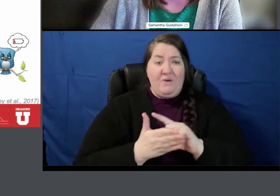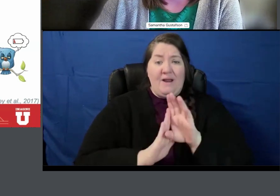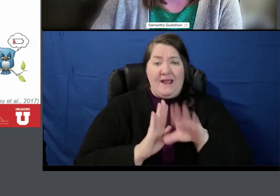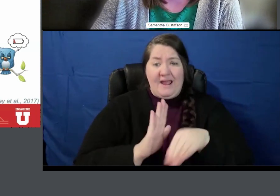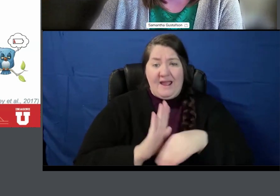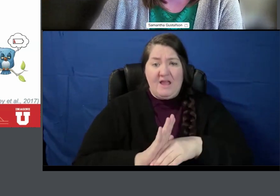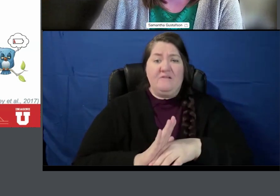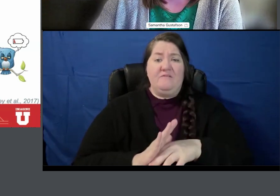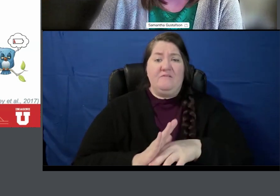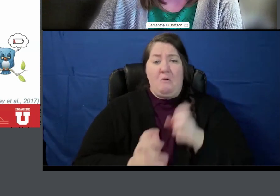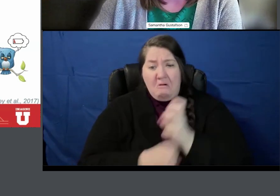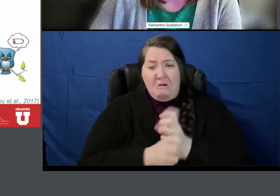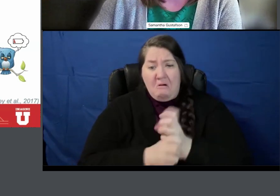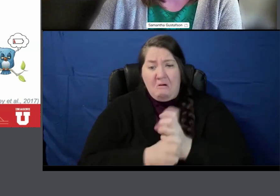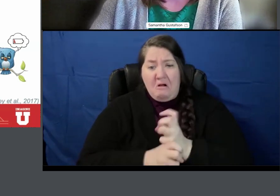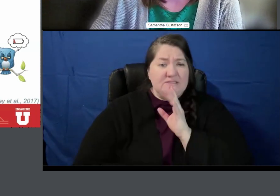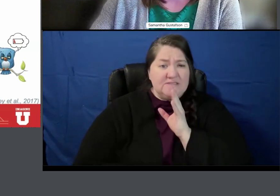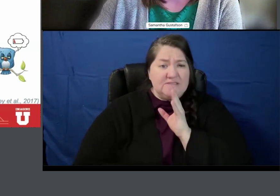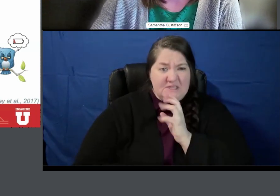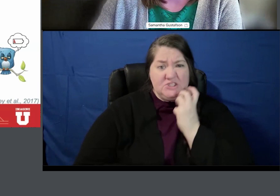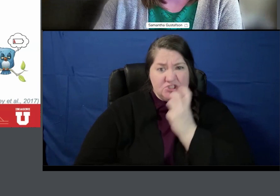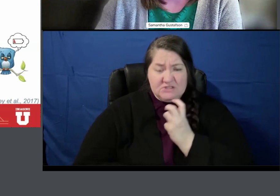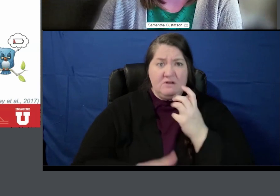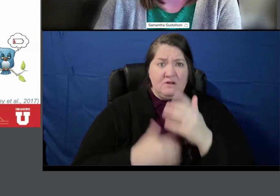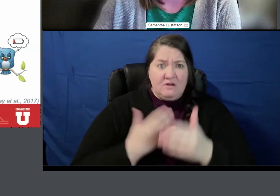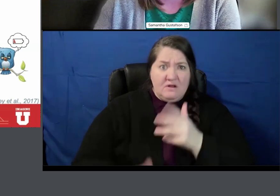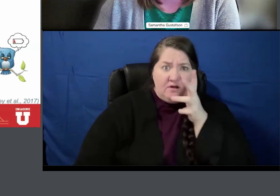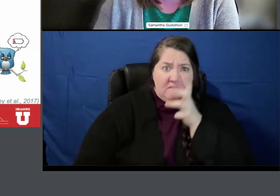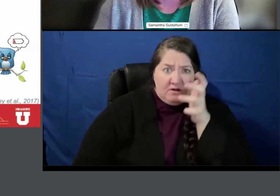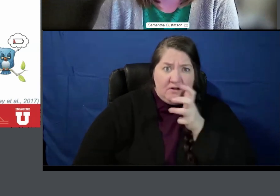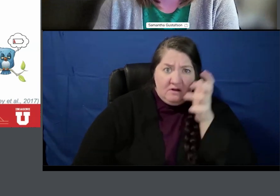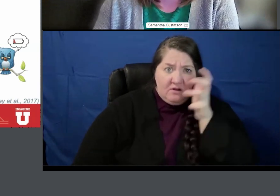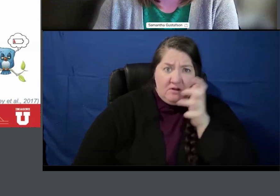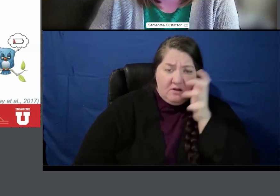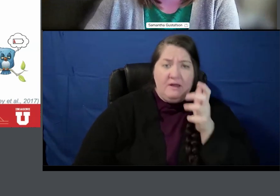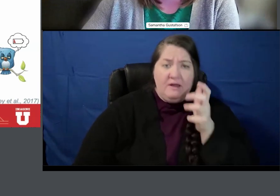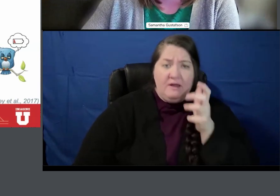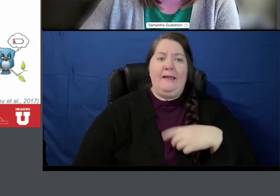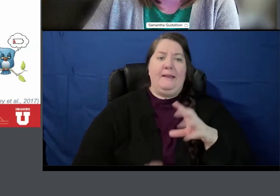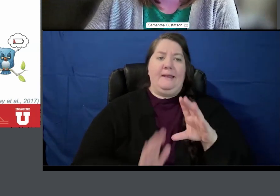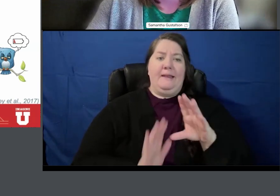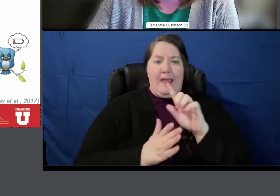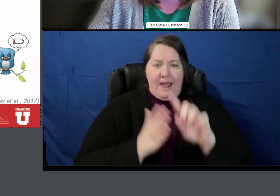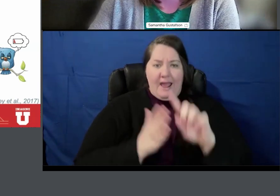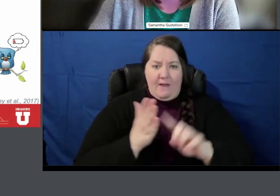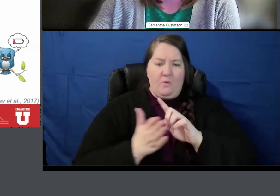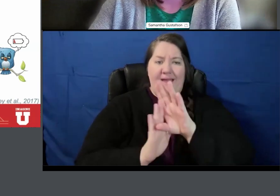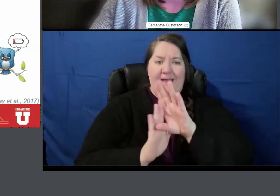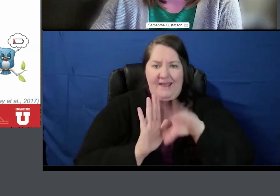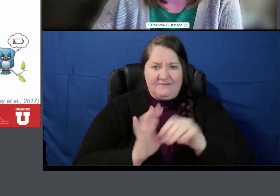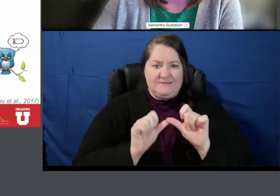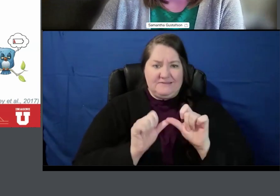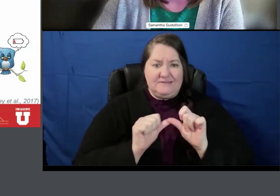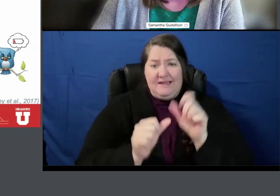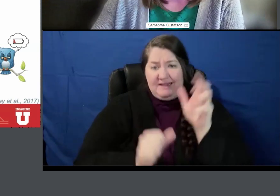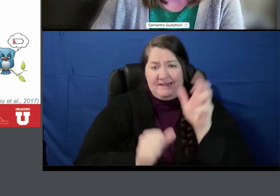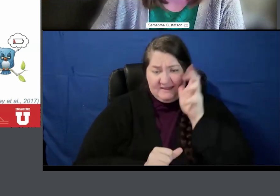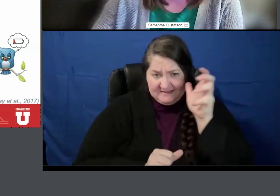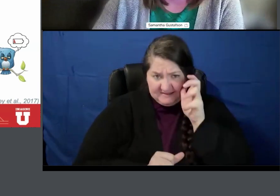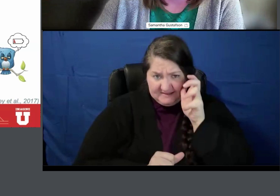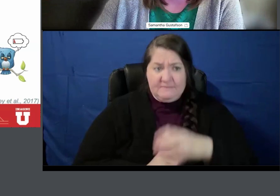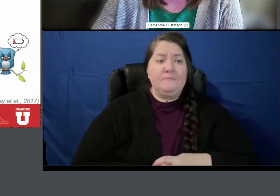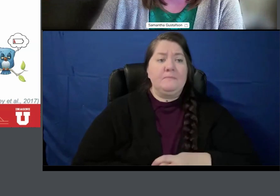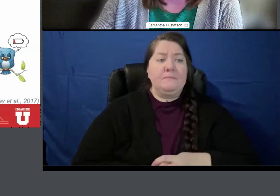speech processing and after they did that hour and a half of sustained listening in a classroom like environment. So I'm going to